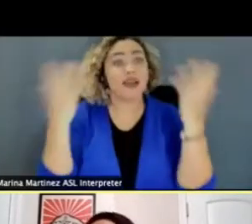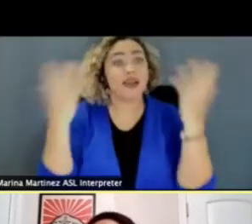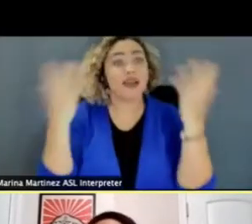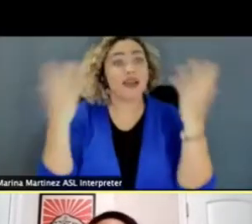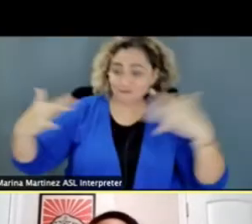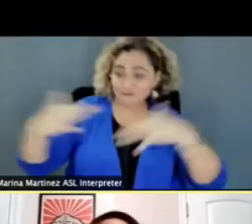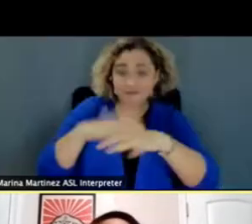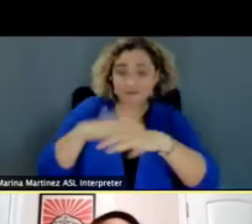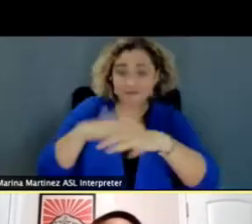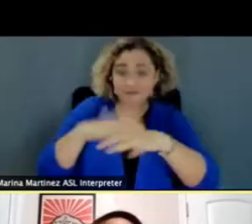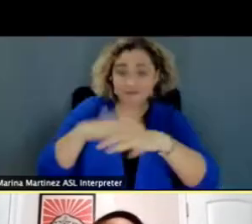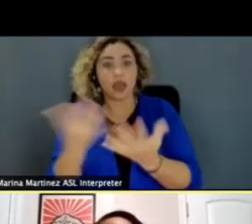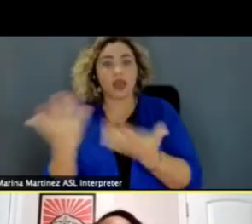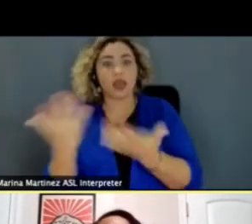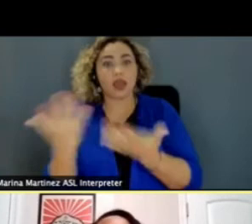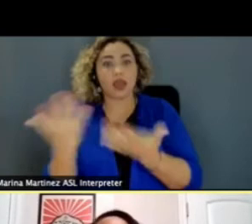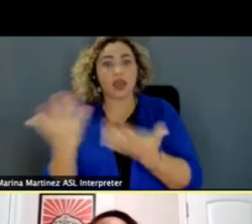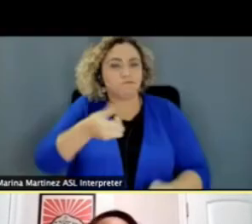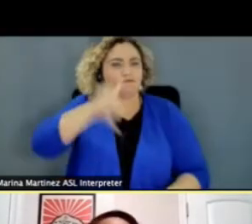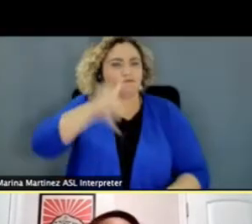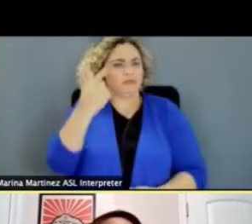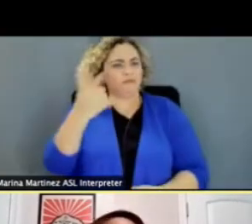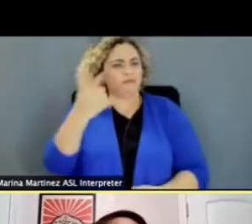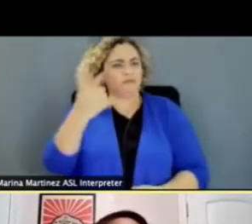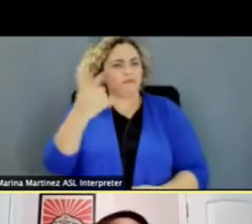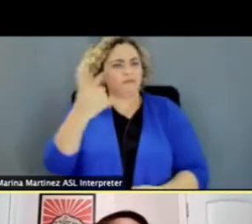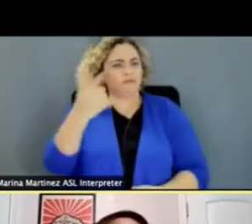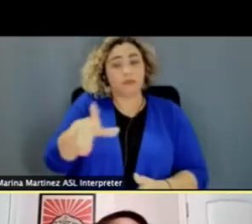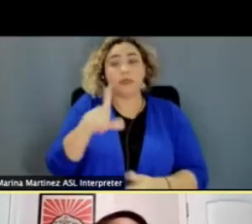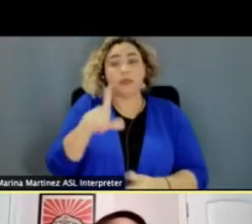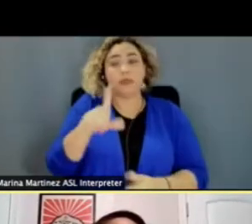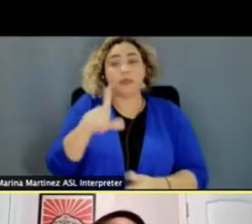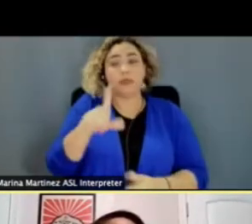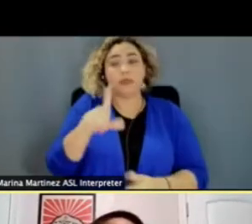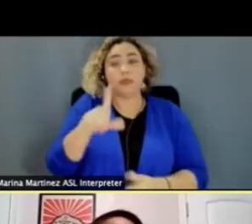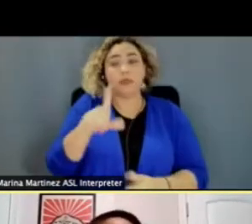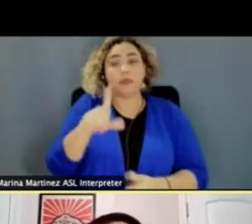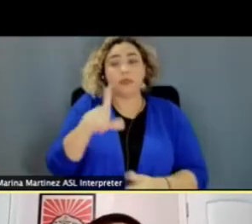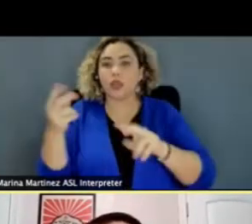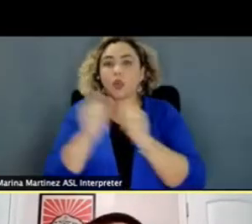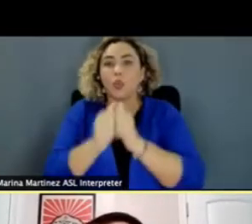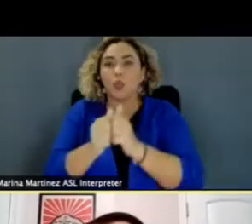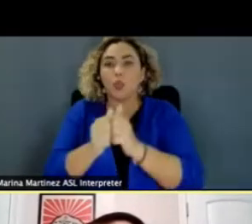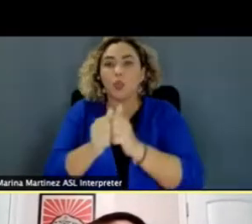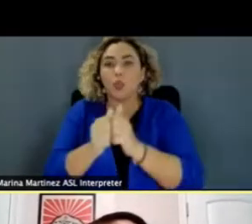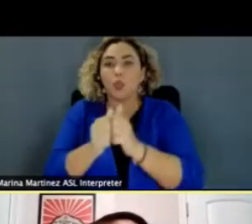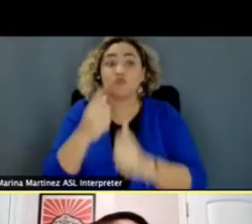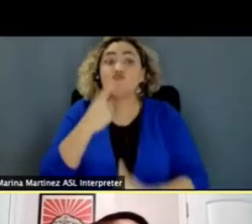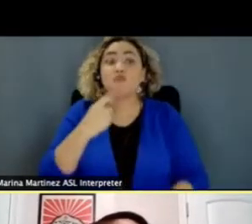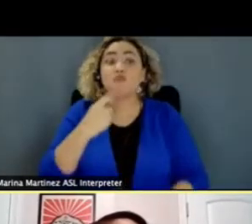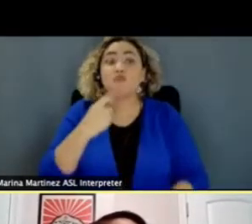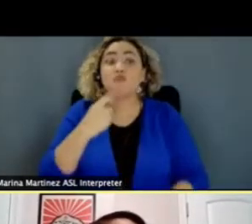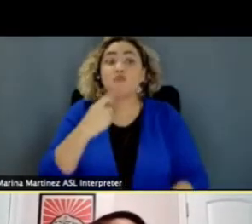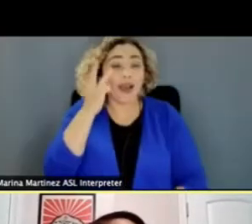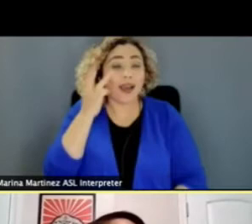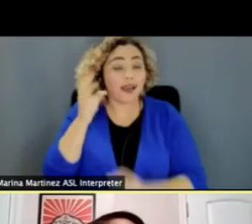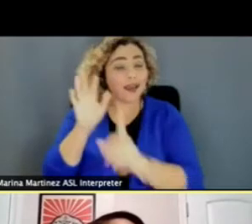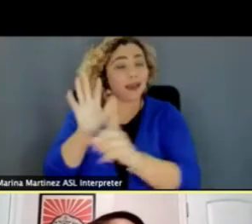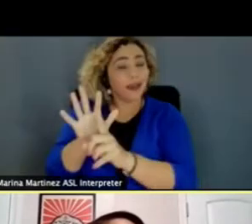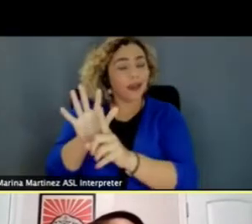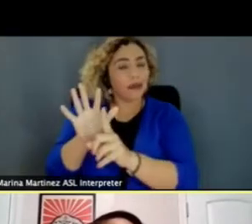and libations. But it's juxtaposed with red wine